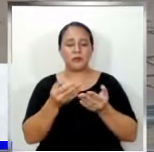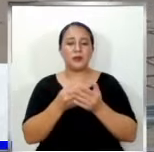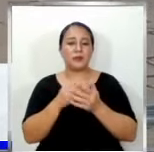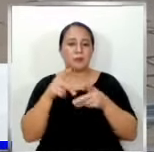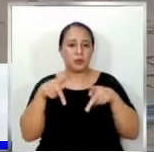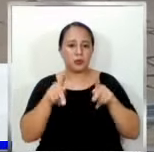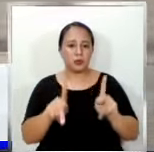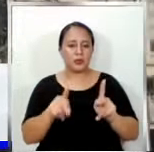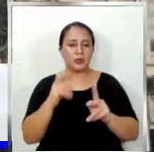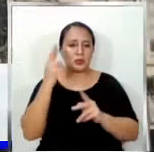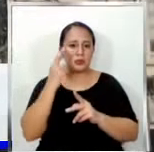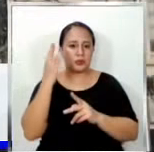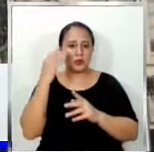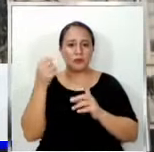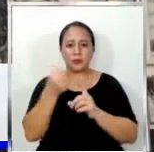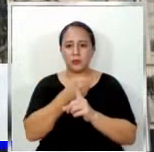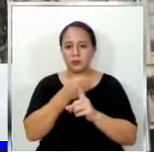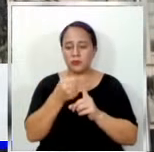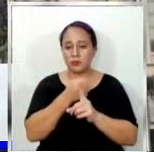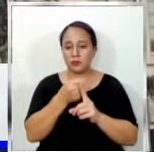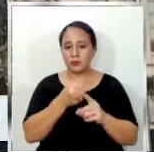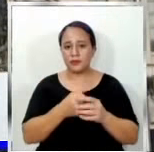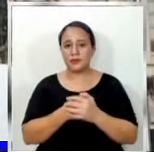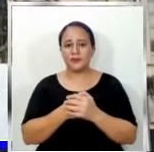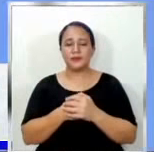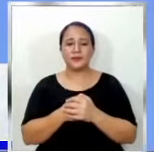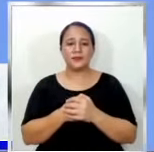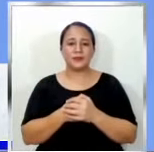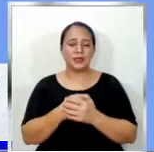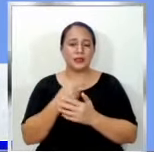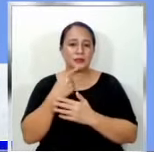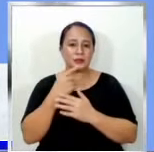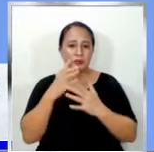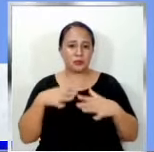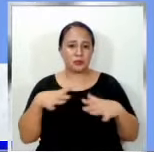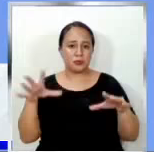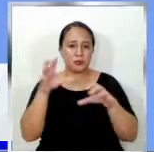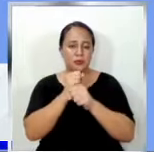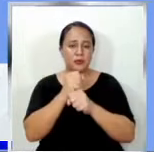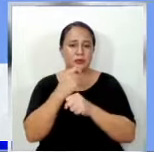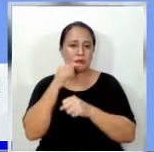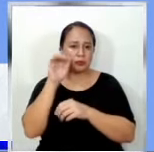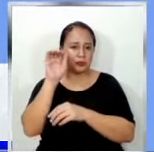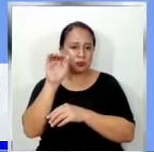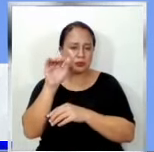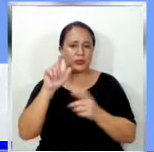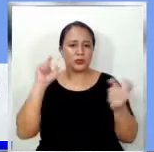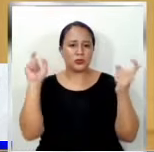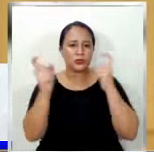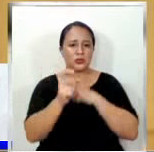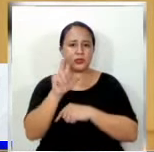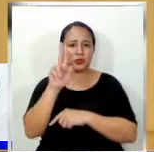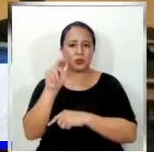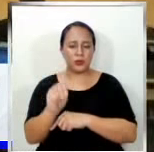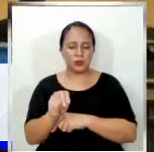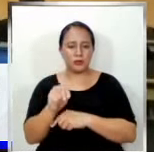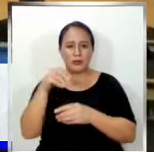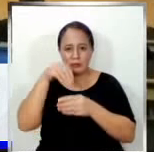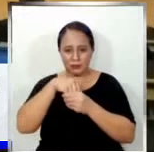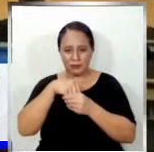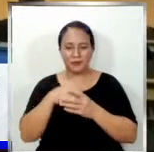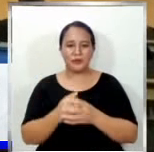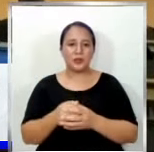mga pang-abuso. Sa kanyang pagtatapos, nanawagan ang Pangulo ng reforma sa United Nations mismo. Hindi na raw kasi